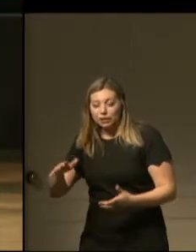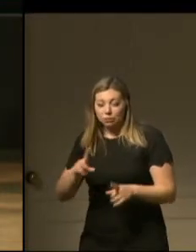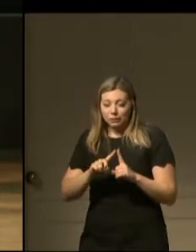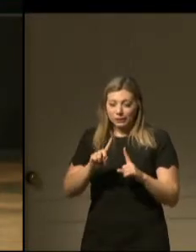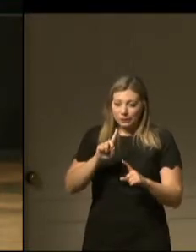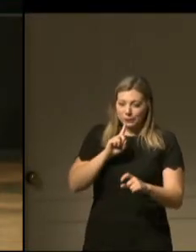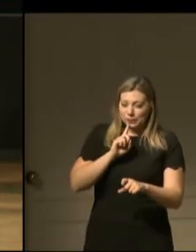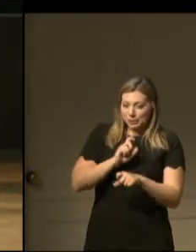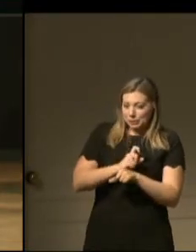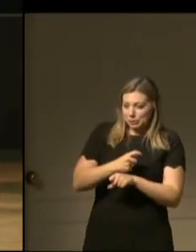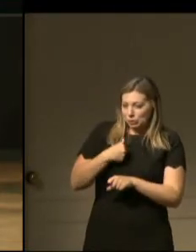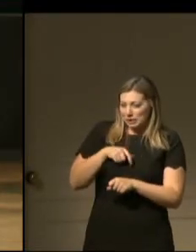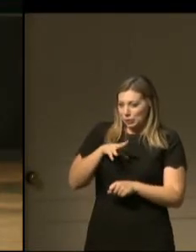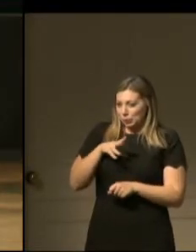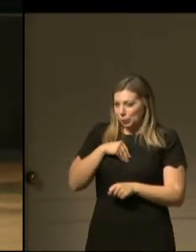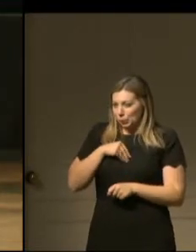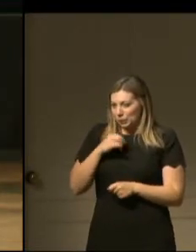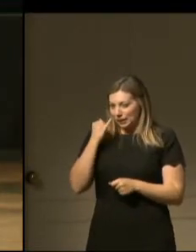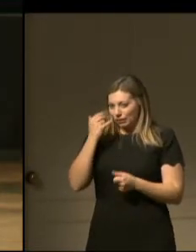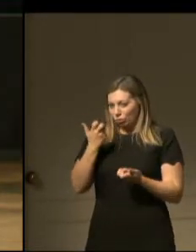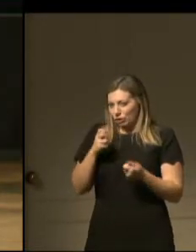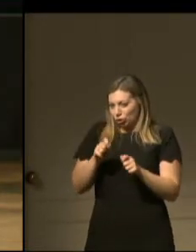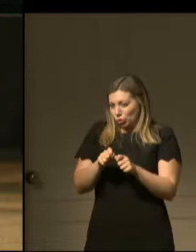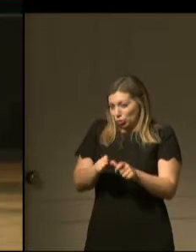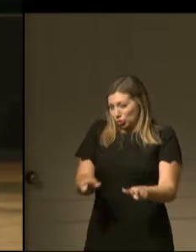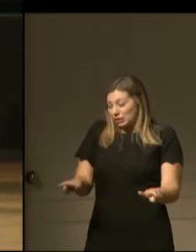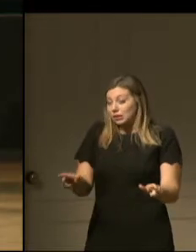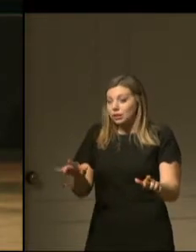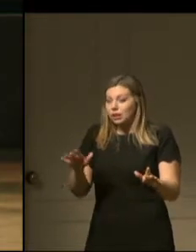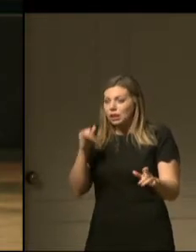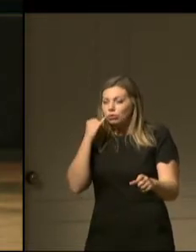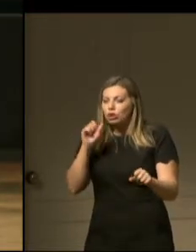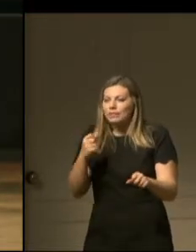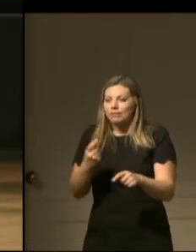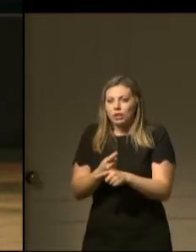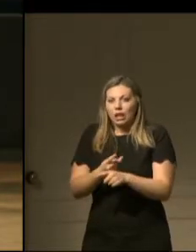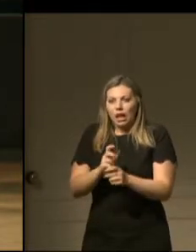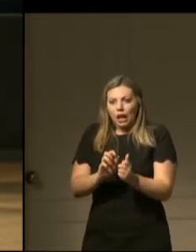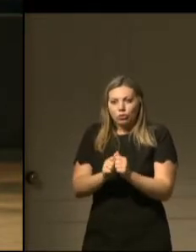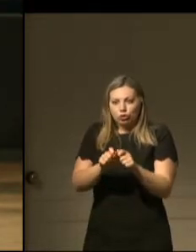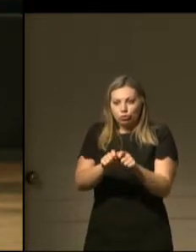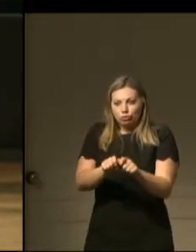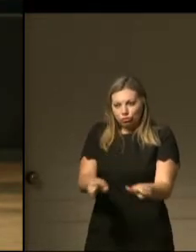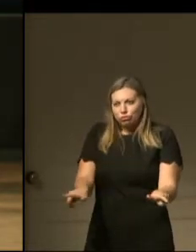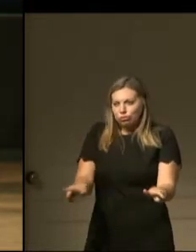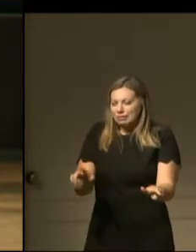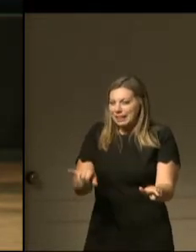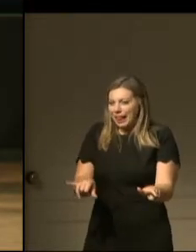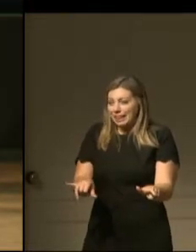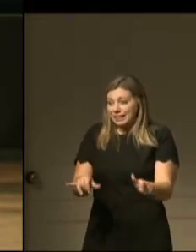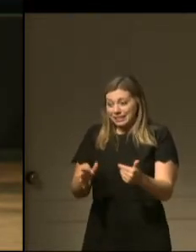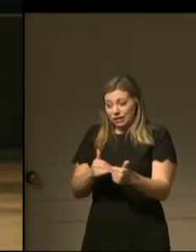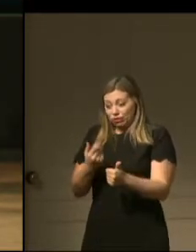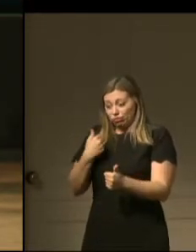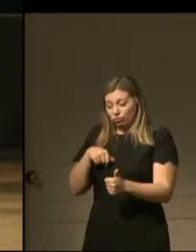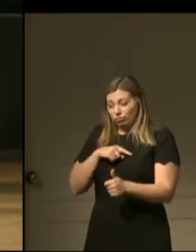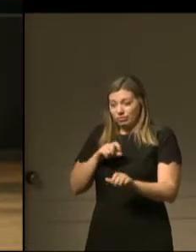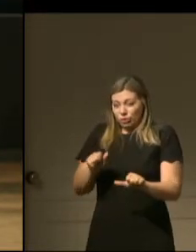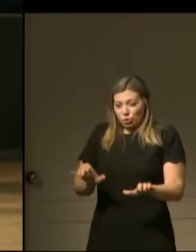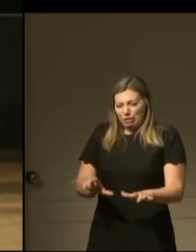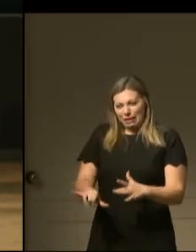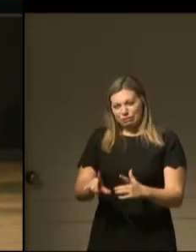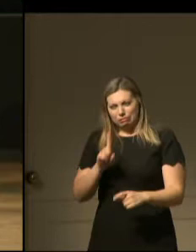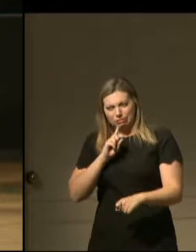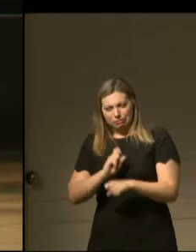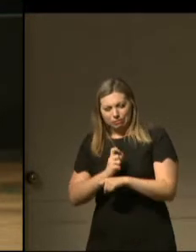we really own it if we want to distribute it? Like, even if we could figure out a distribution method and it was easy for us to do we